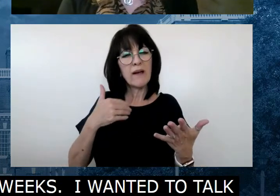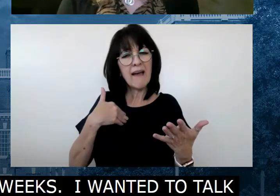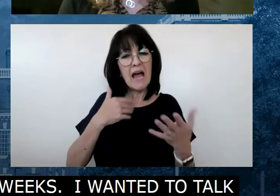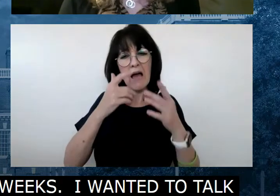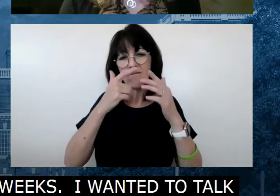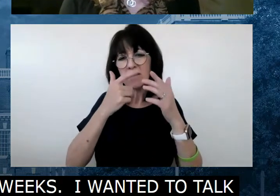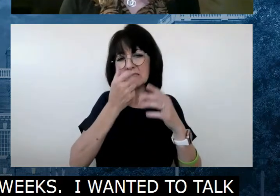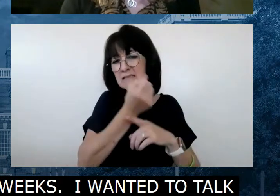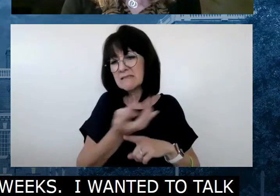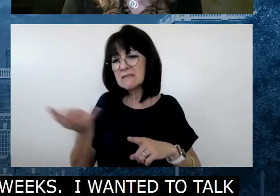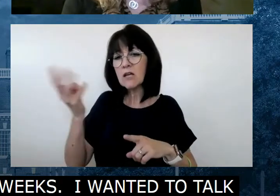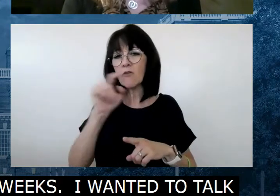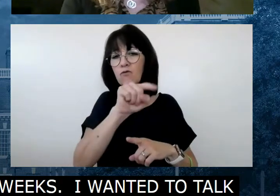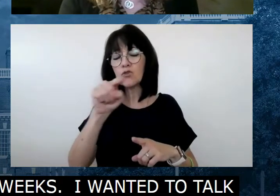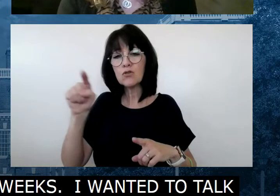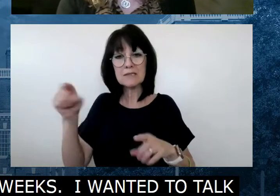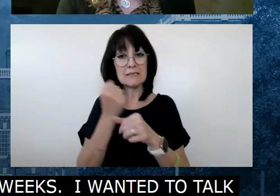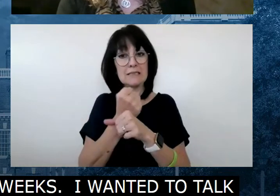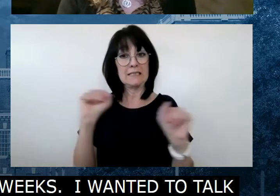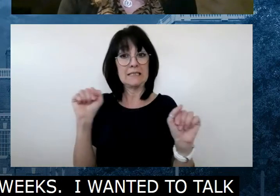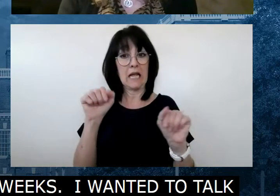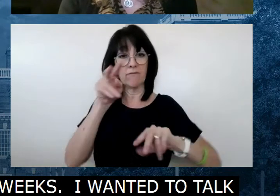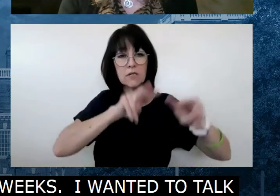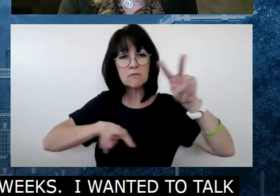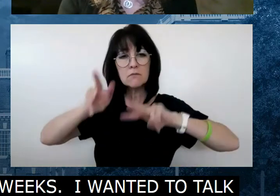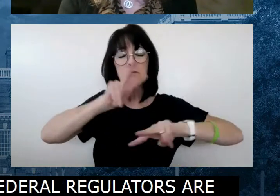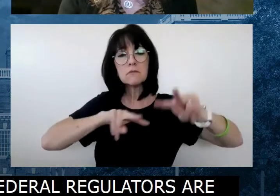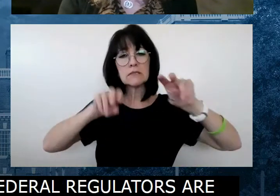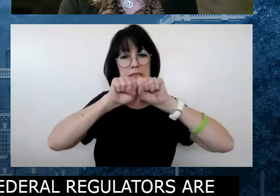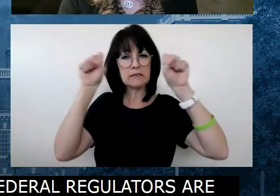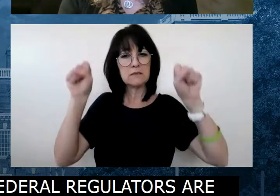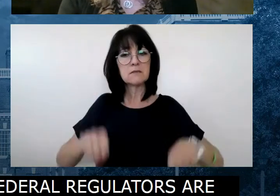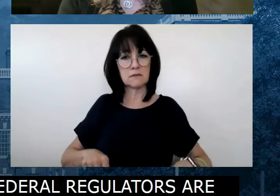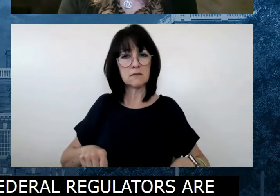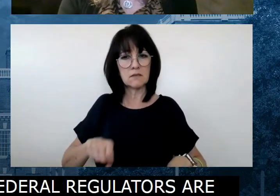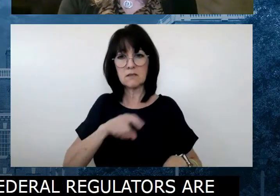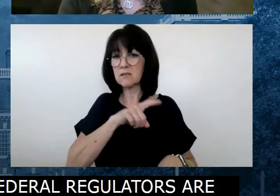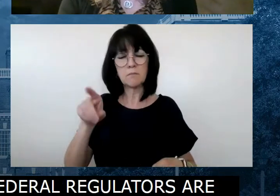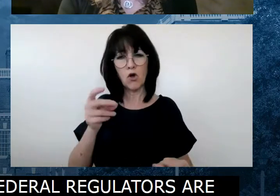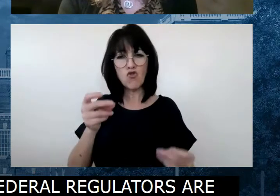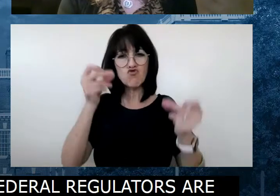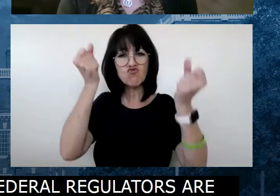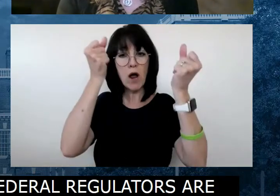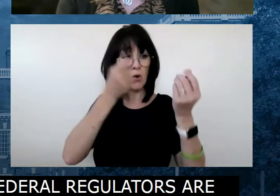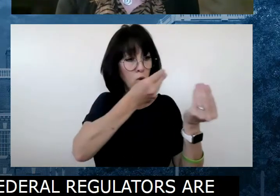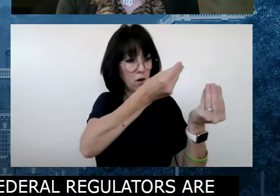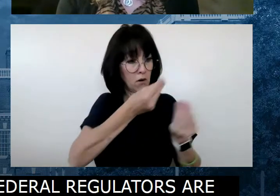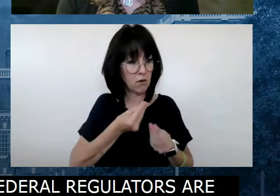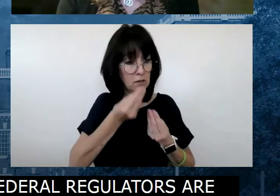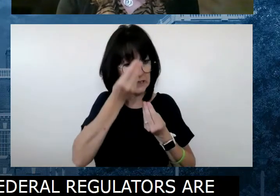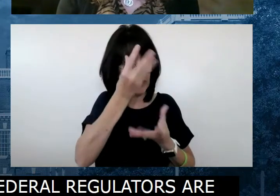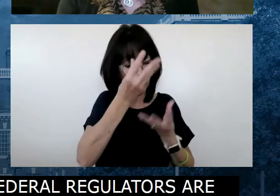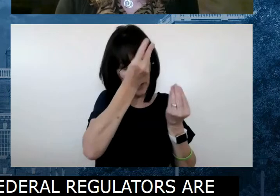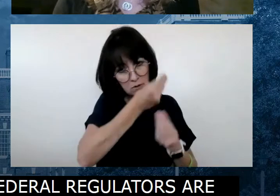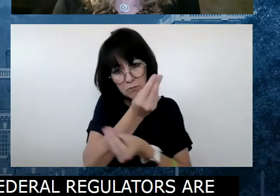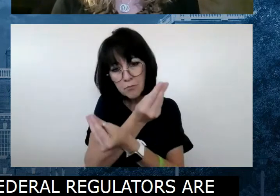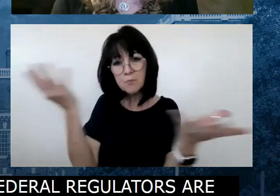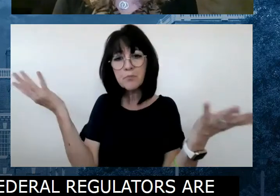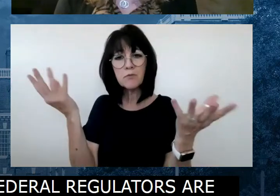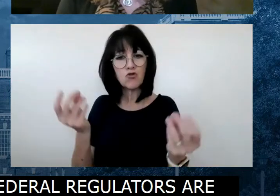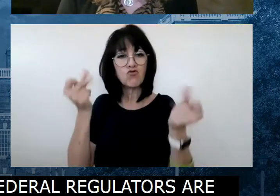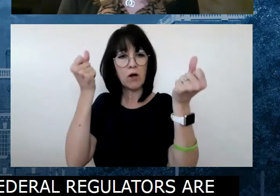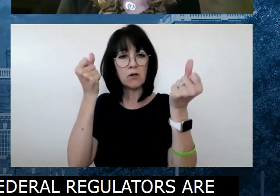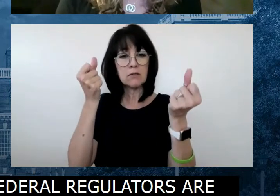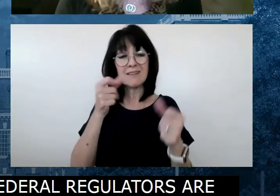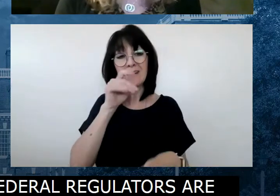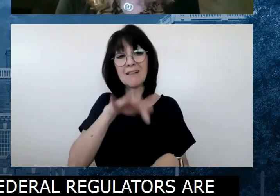systems which provide the opportunity for almost real-time reporting of adverse events. Now, one of these systems is called VAERS,